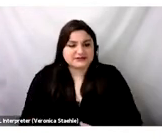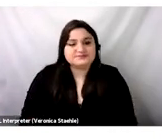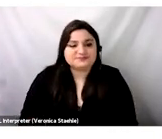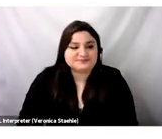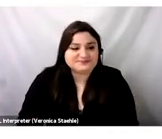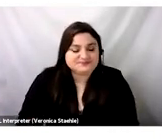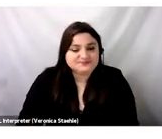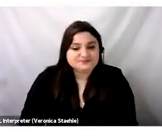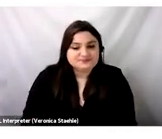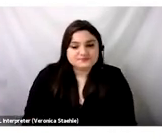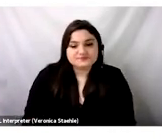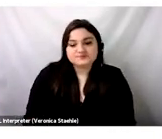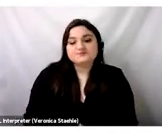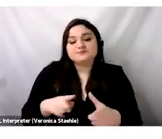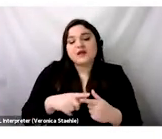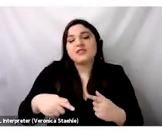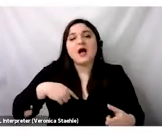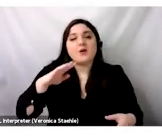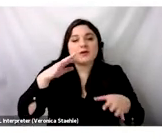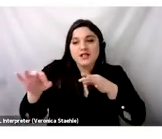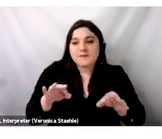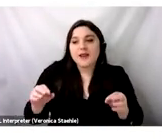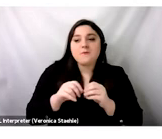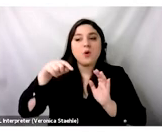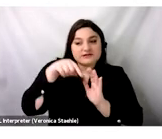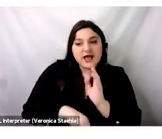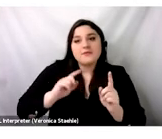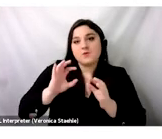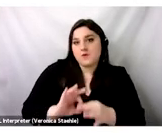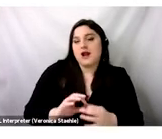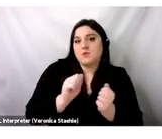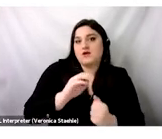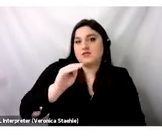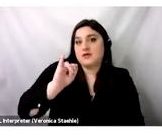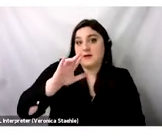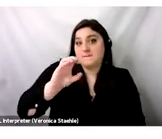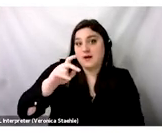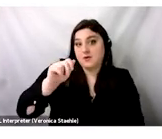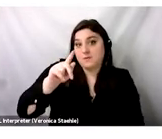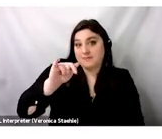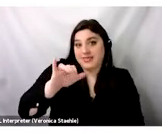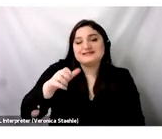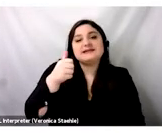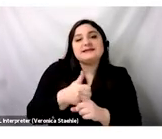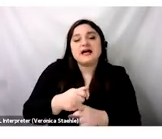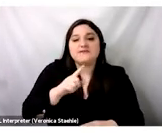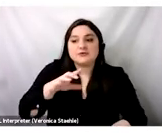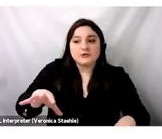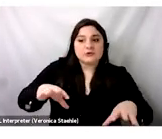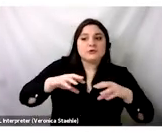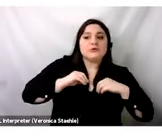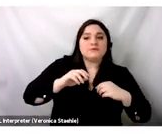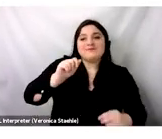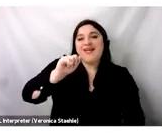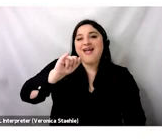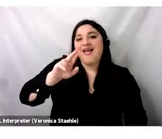the concept of microplastics being airborne, because really what I'm talking about is microfibers. They're light